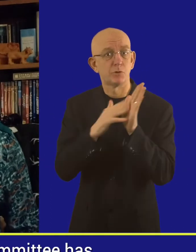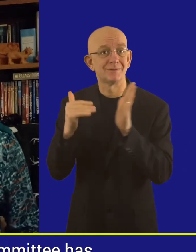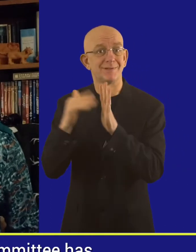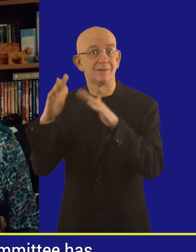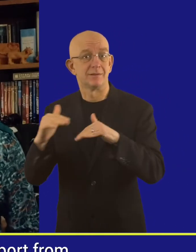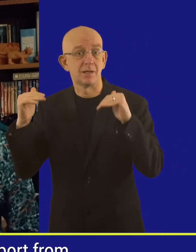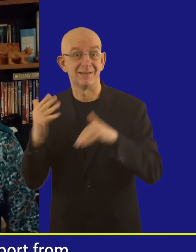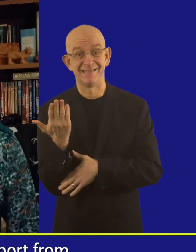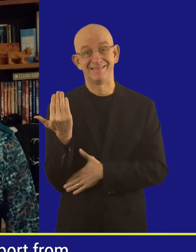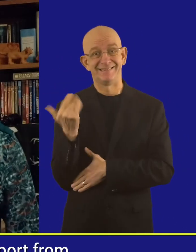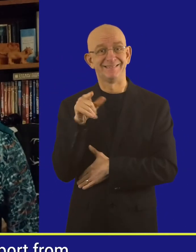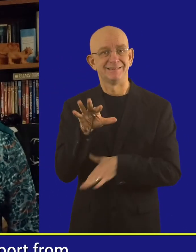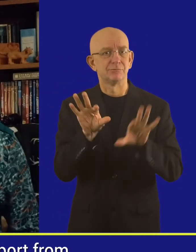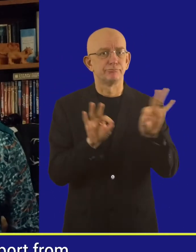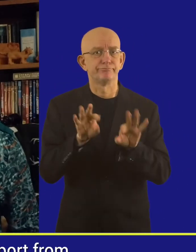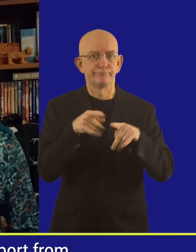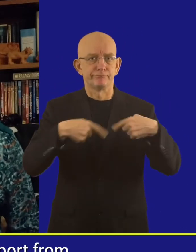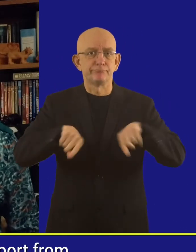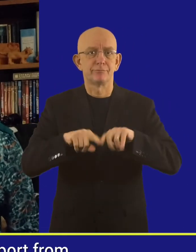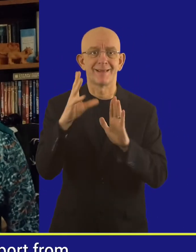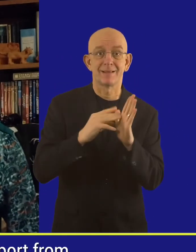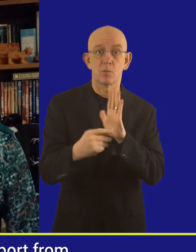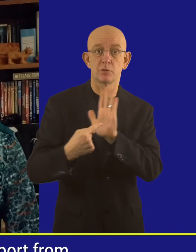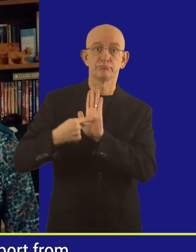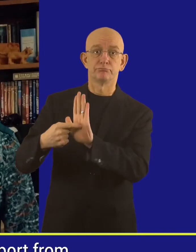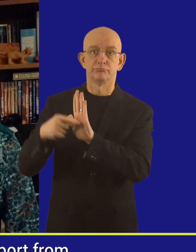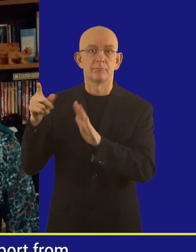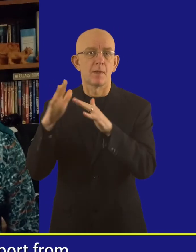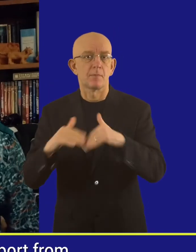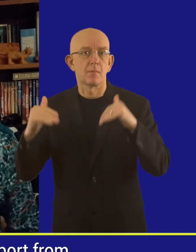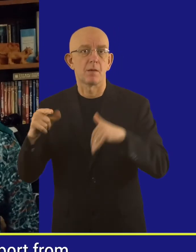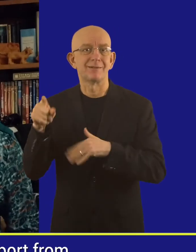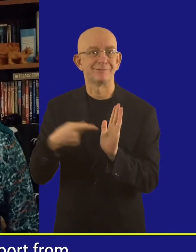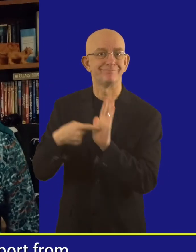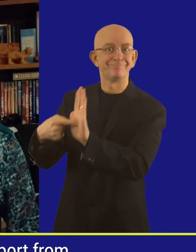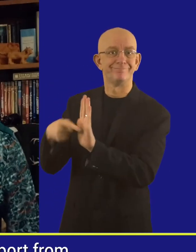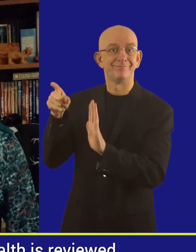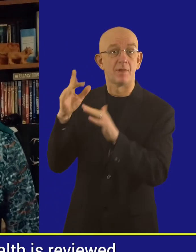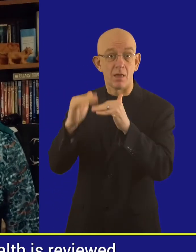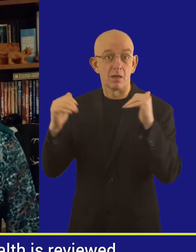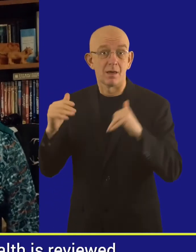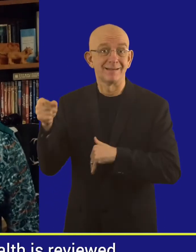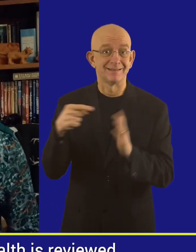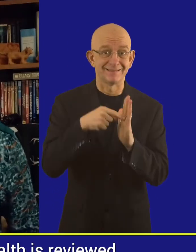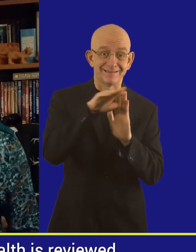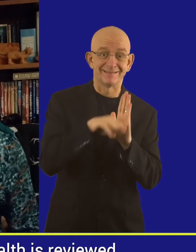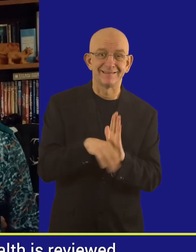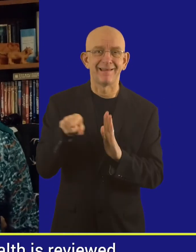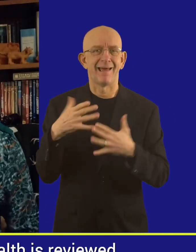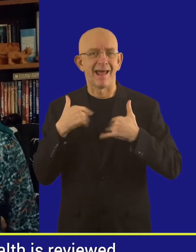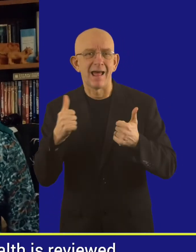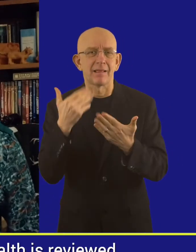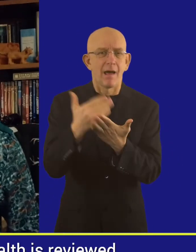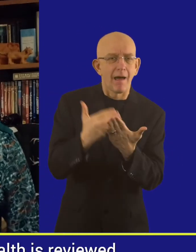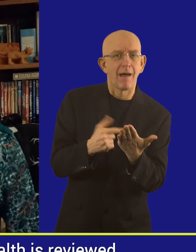government. A recent Select Committee report from members of Parliament has recommended to the government that the acceptable standard of health